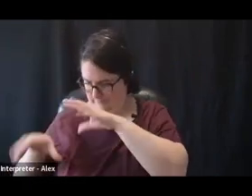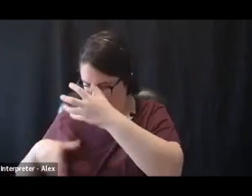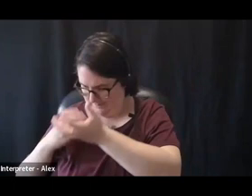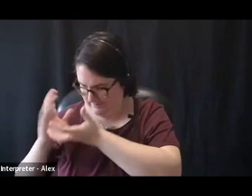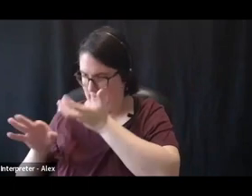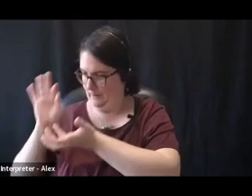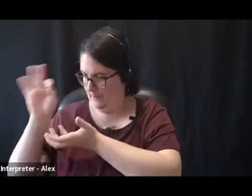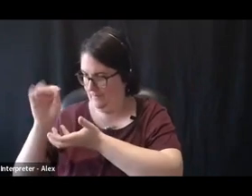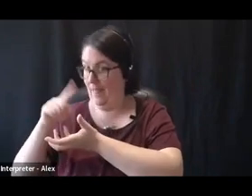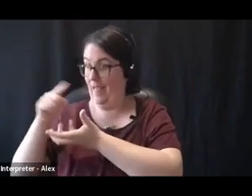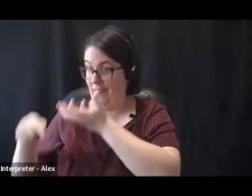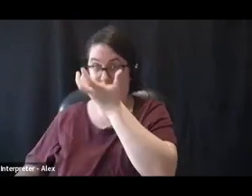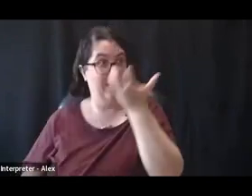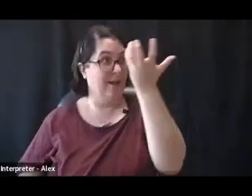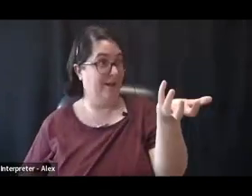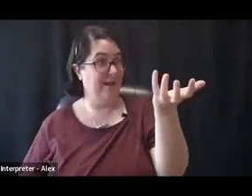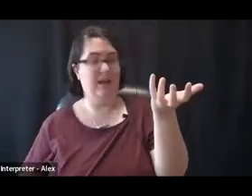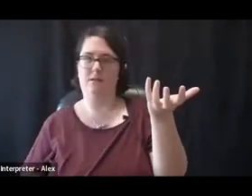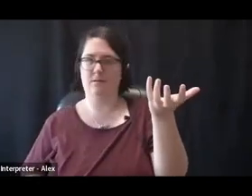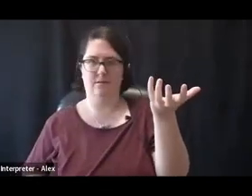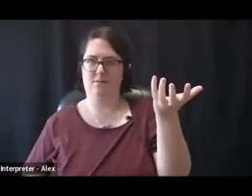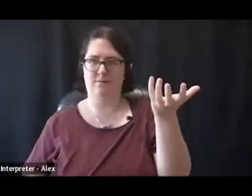digital tool that exists, but